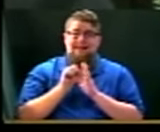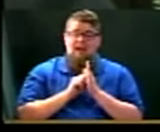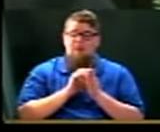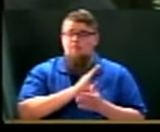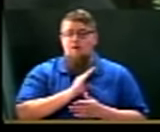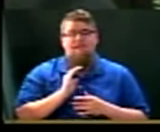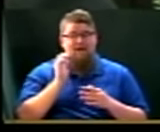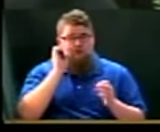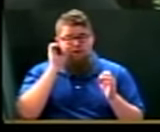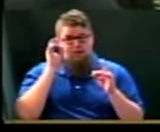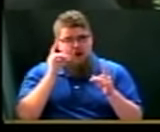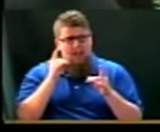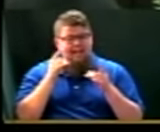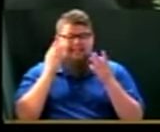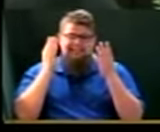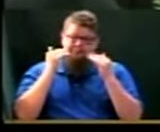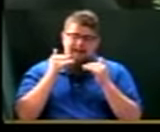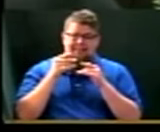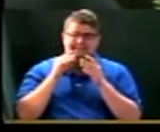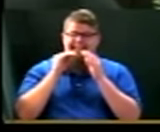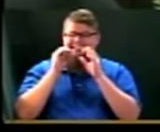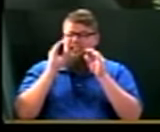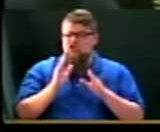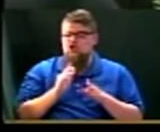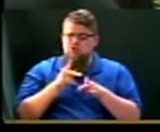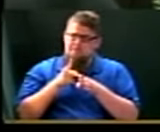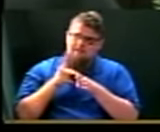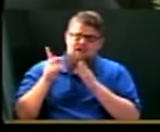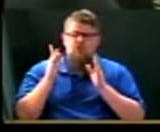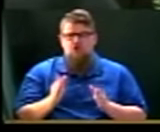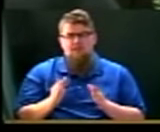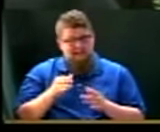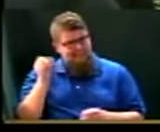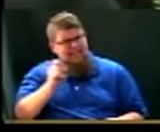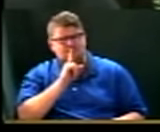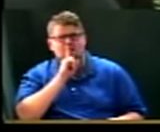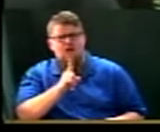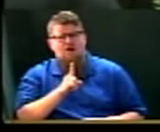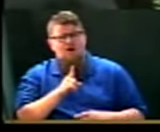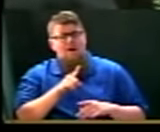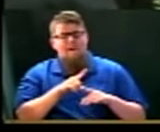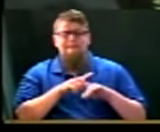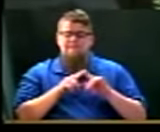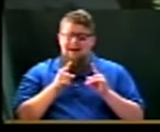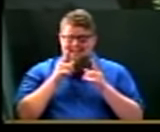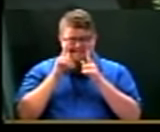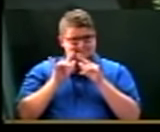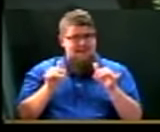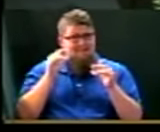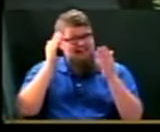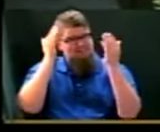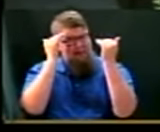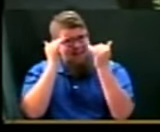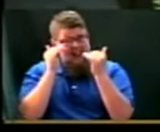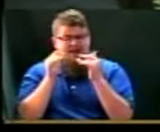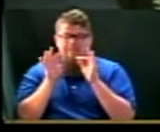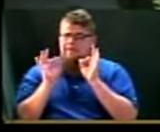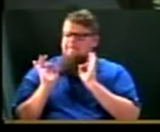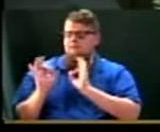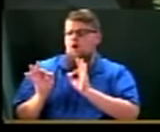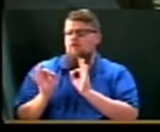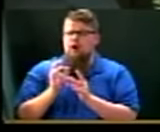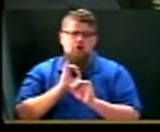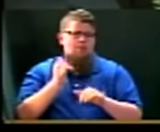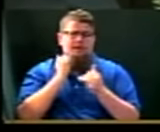to be accomplished professionals, and they are. The expectation that they are also flawless in everything they do is